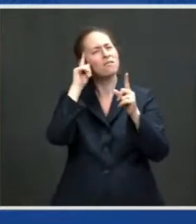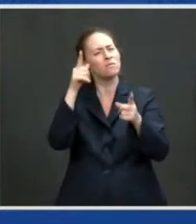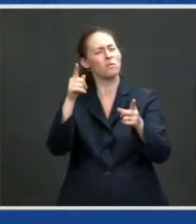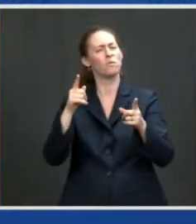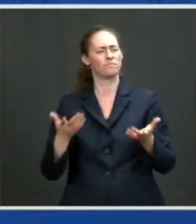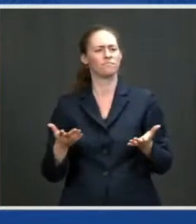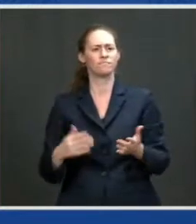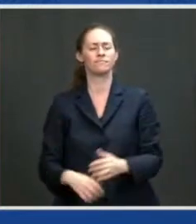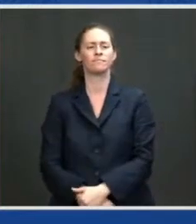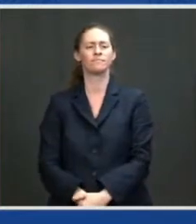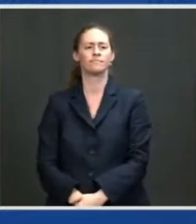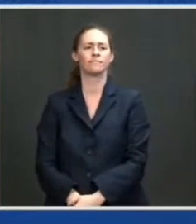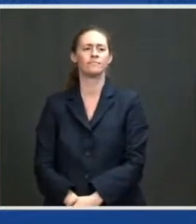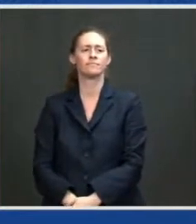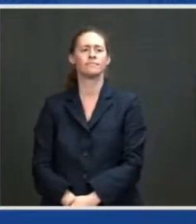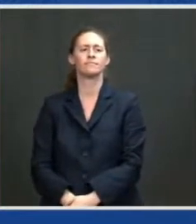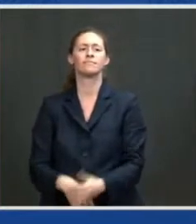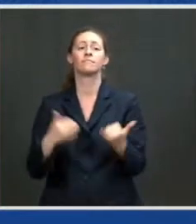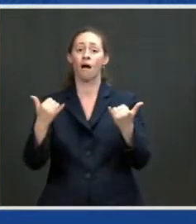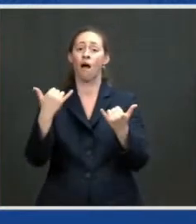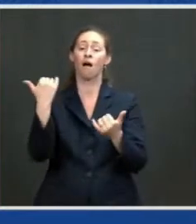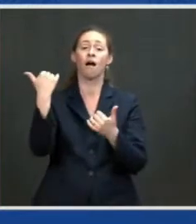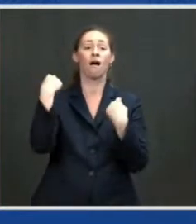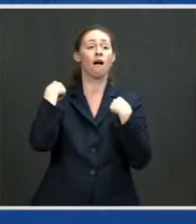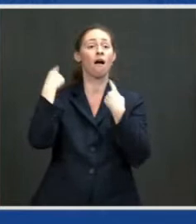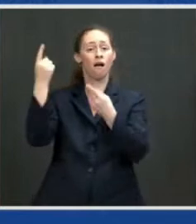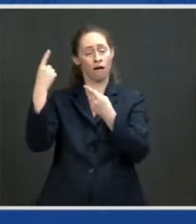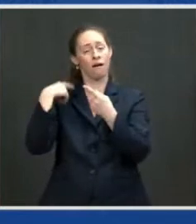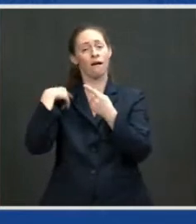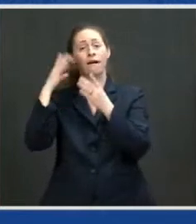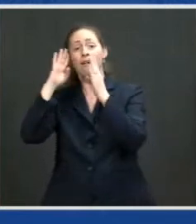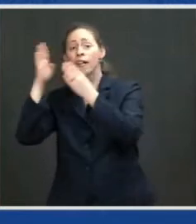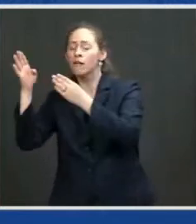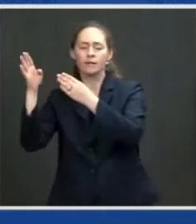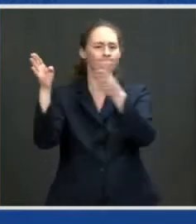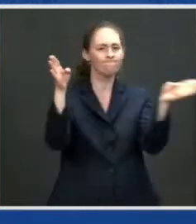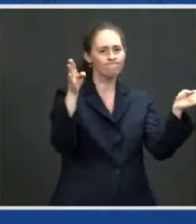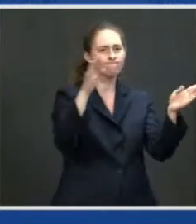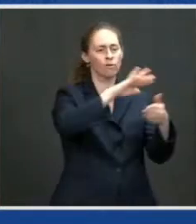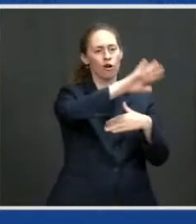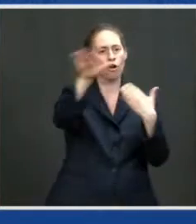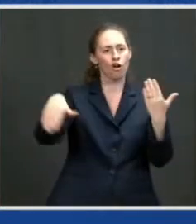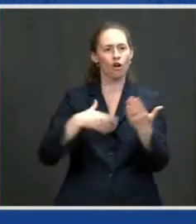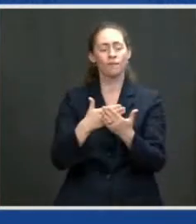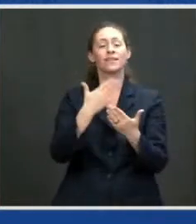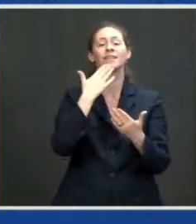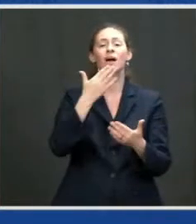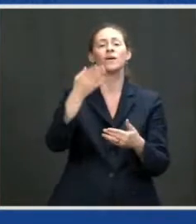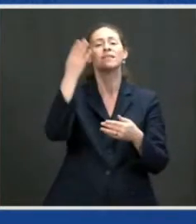bring everybody along. Everybody. Thank